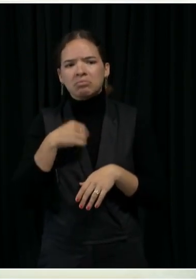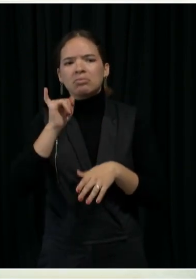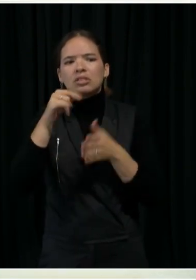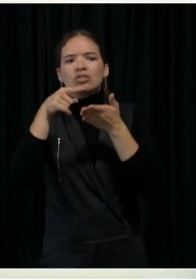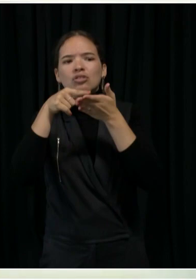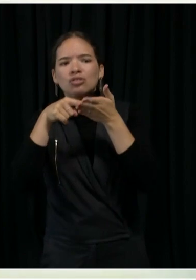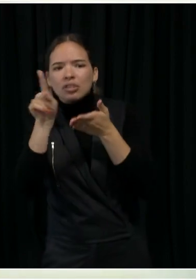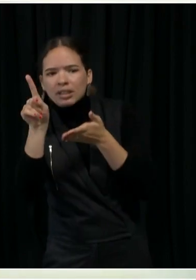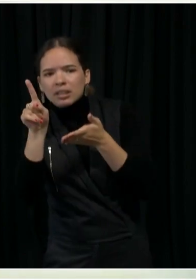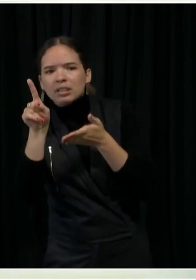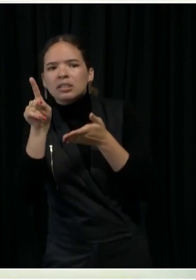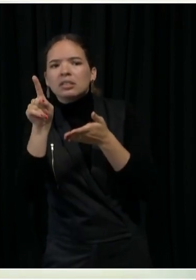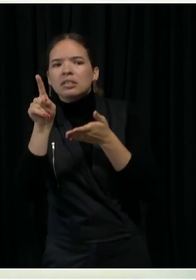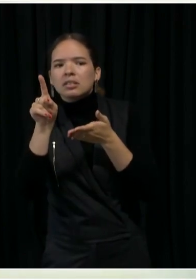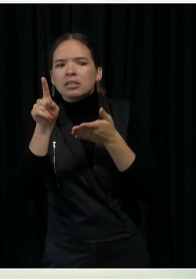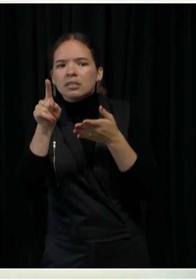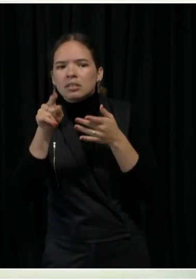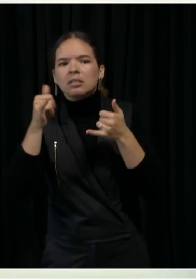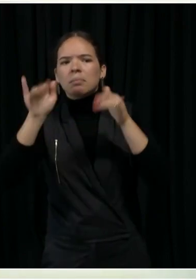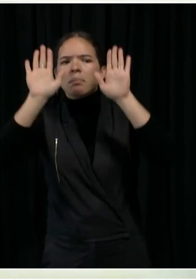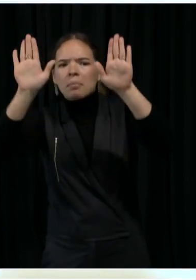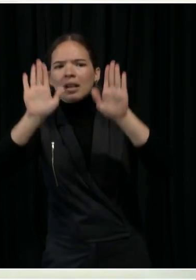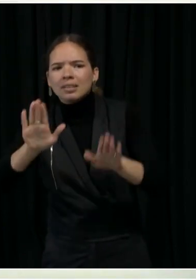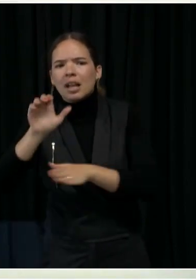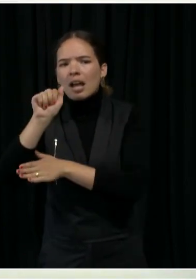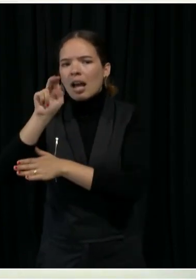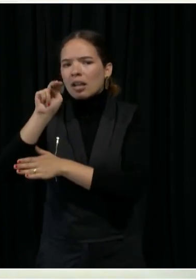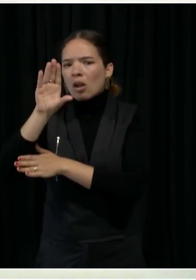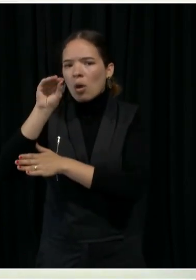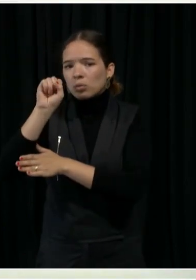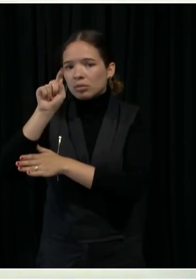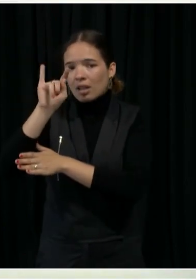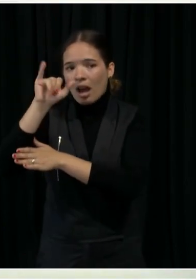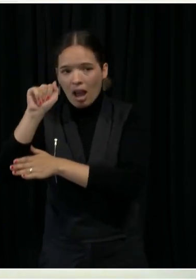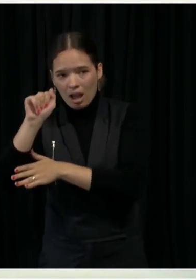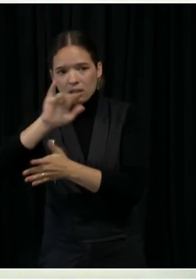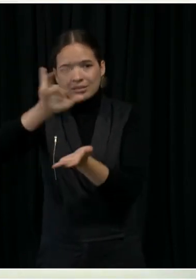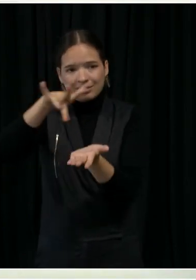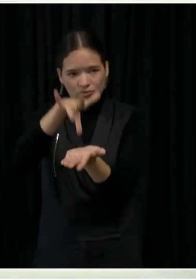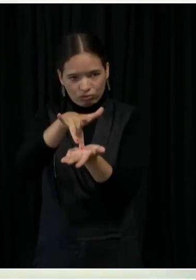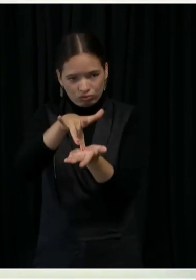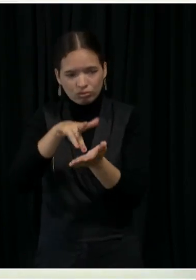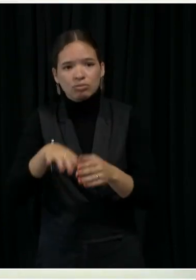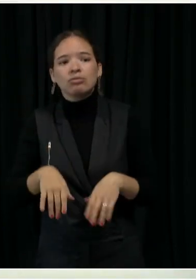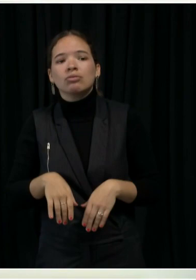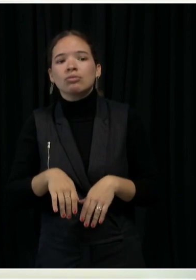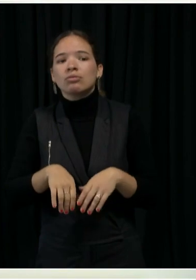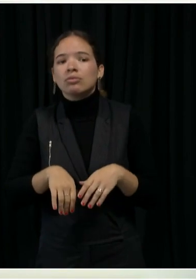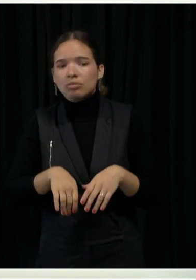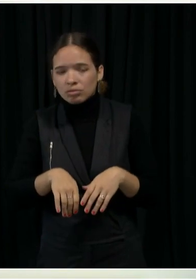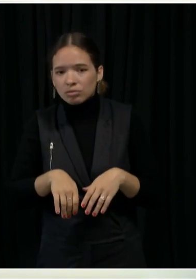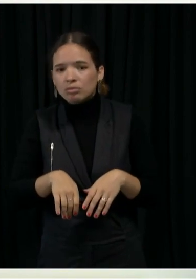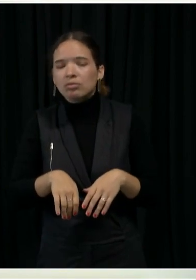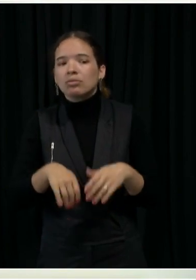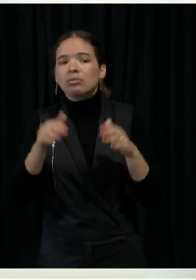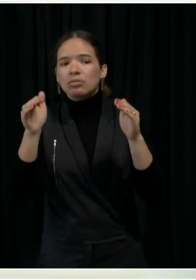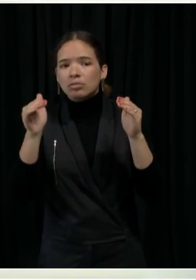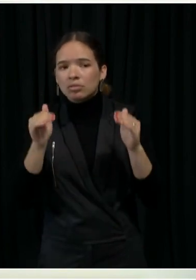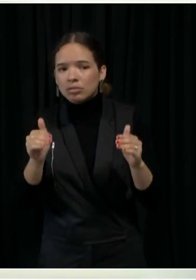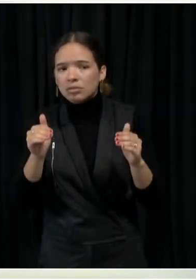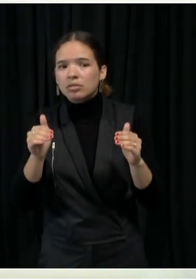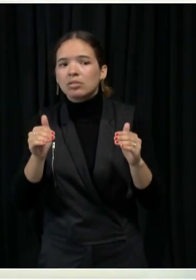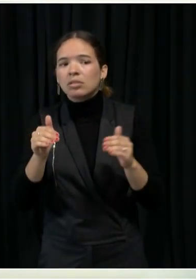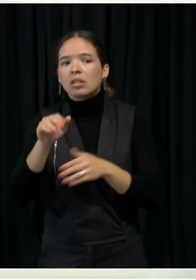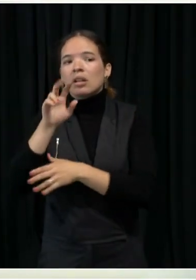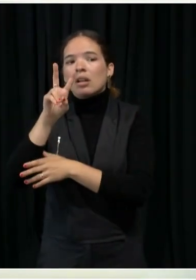the amazing Anacostia Center, now co-owned by Wyckoff, Nubian Human,